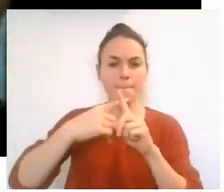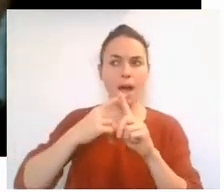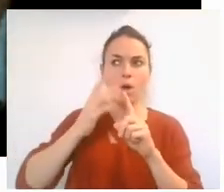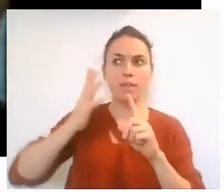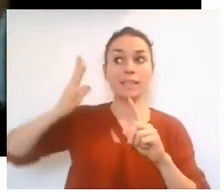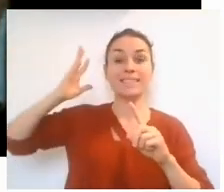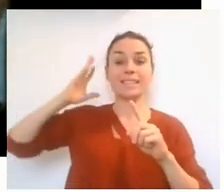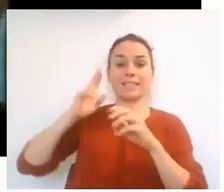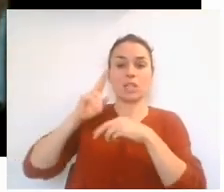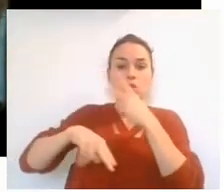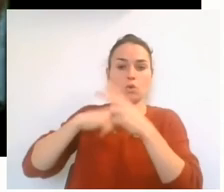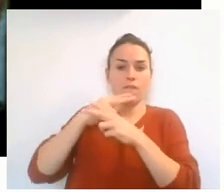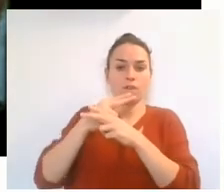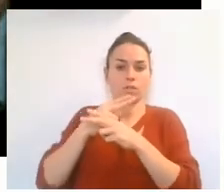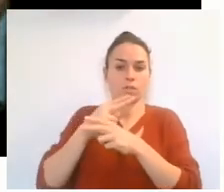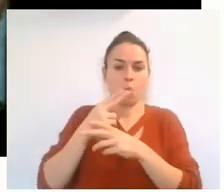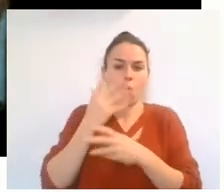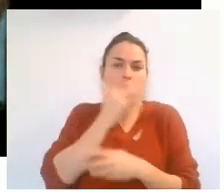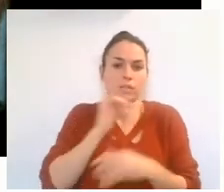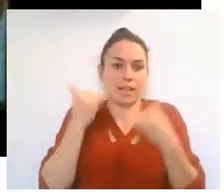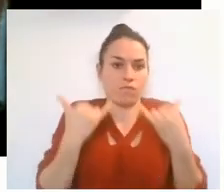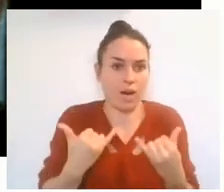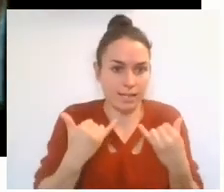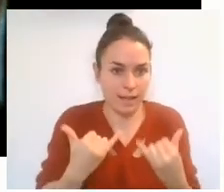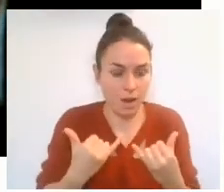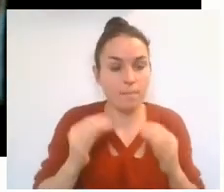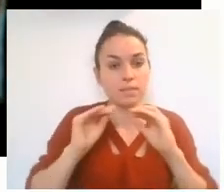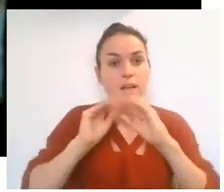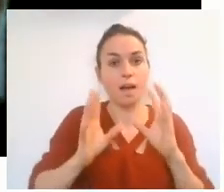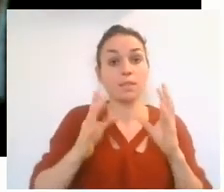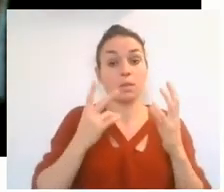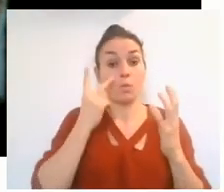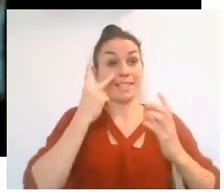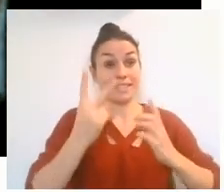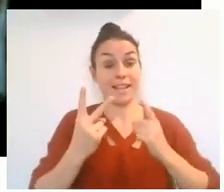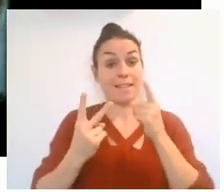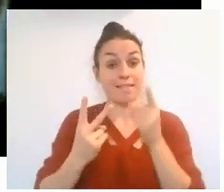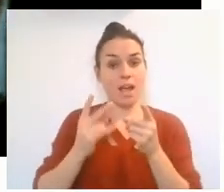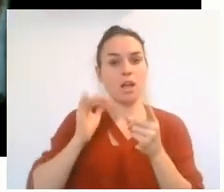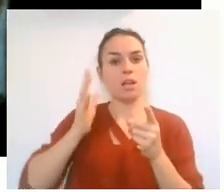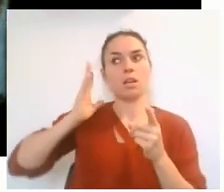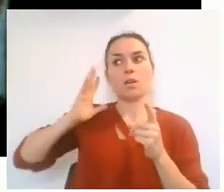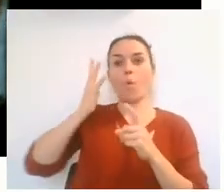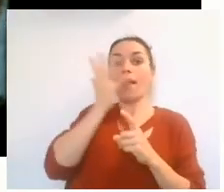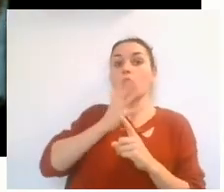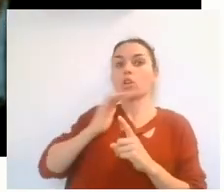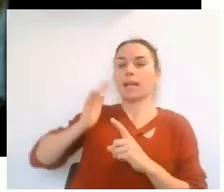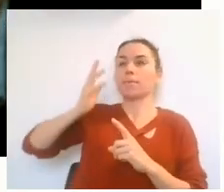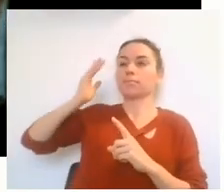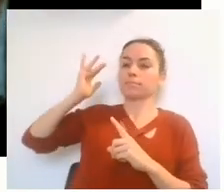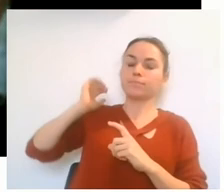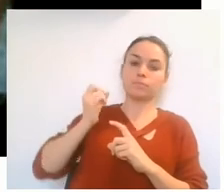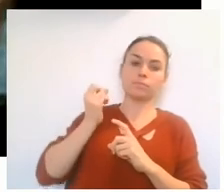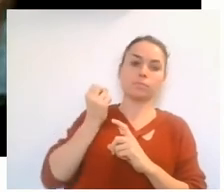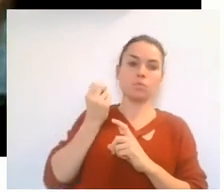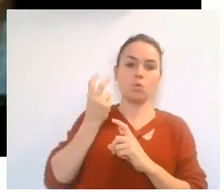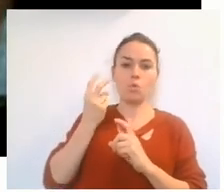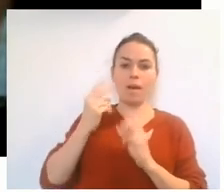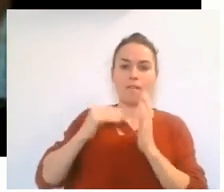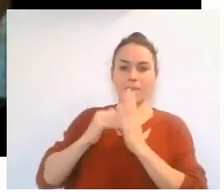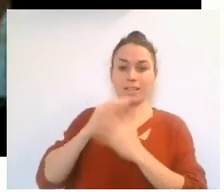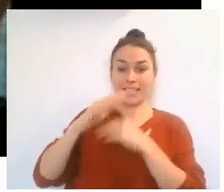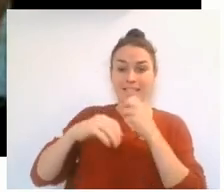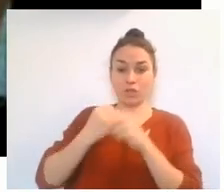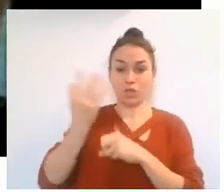we are seeing 8 to 12 billion years ago what it is, what might it look like right this minute at those far